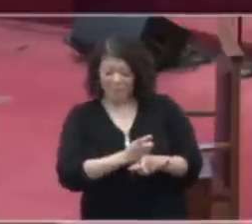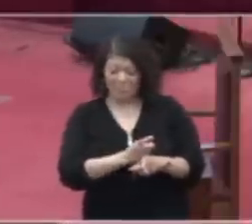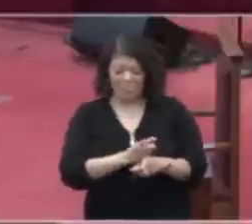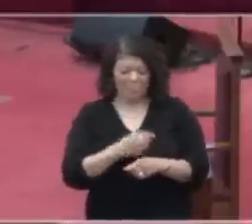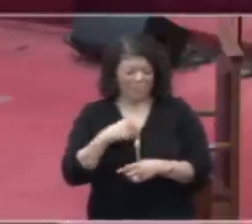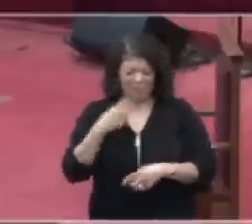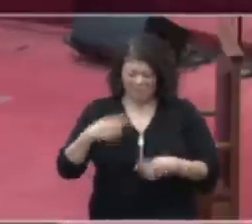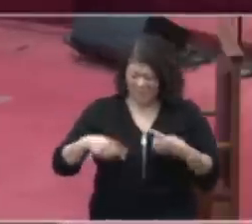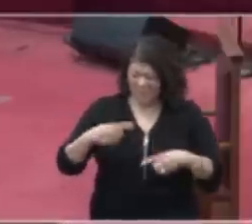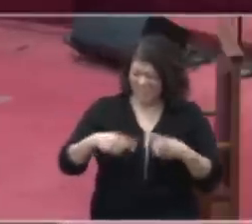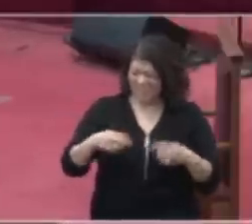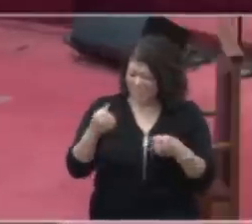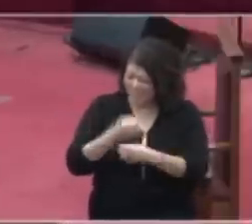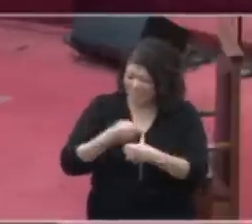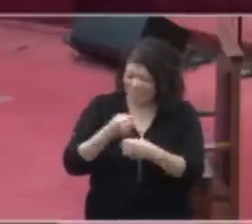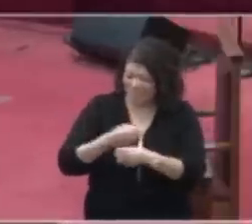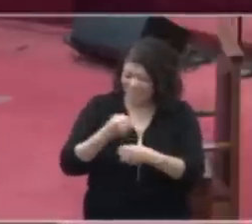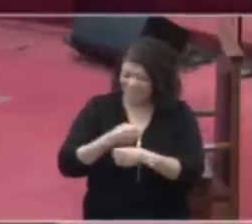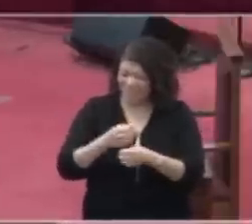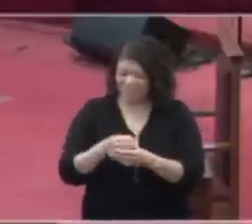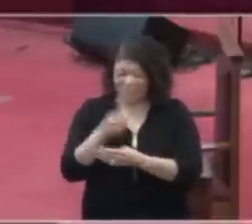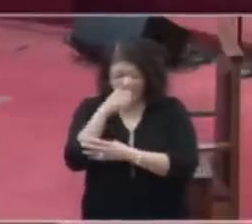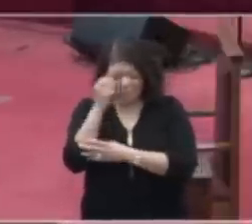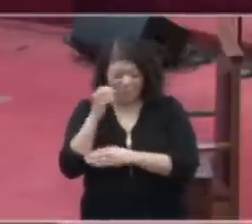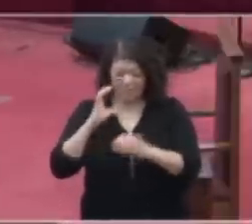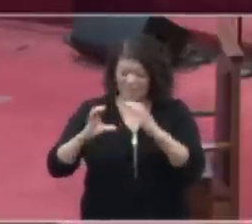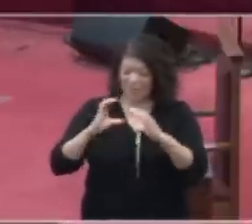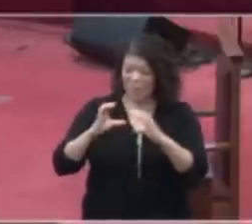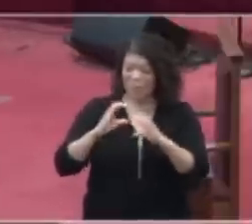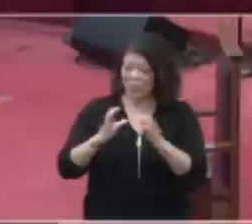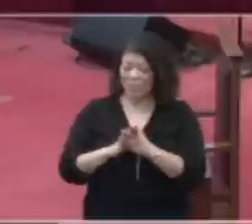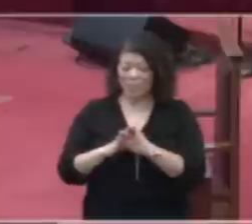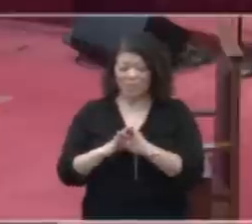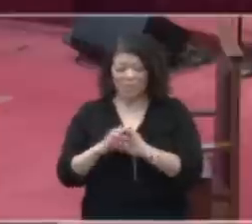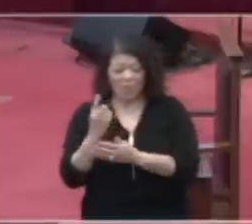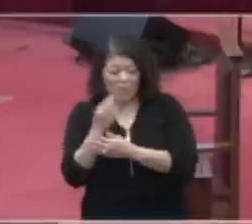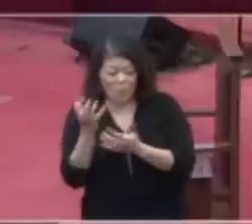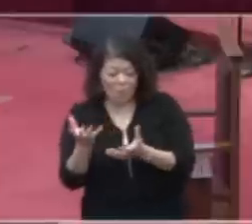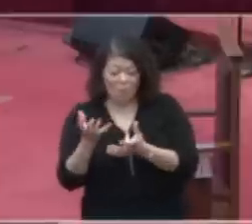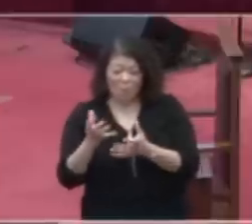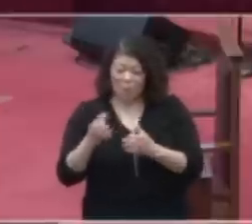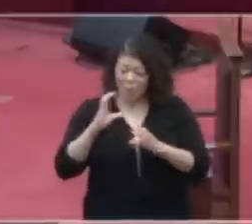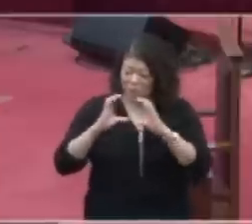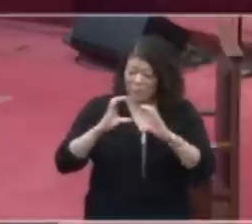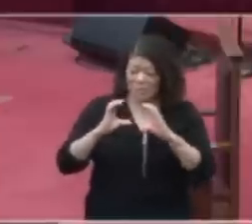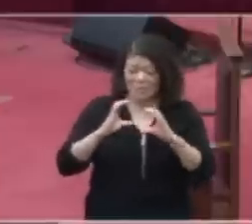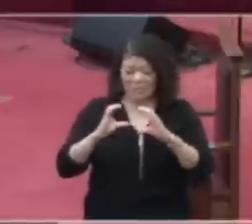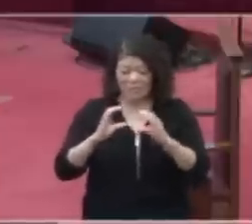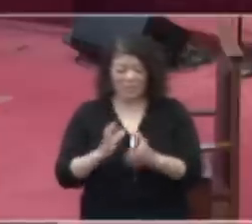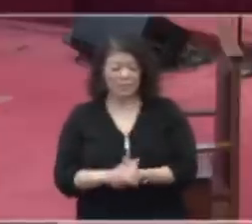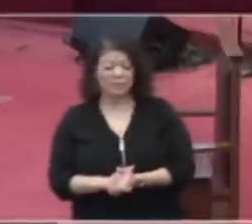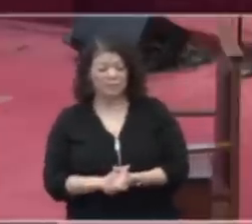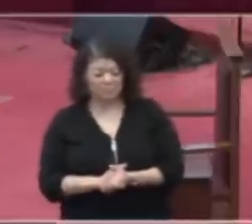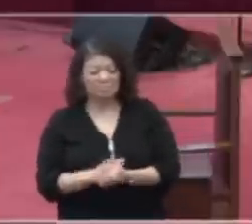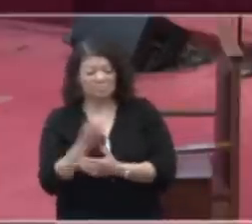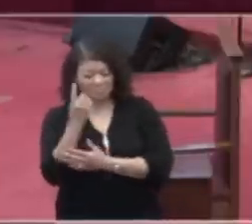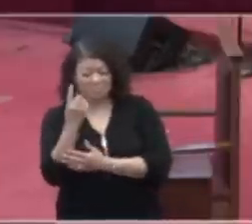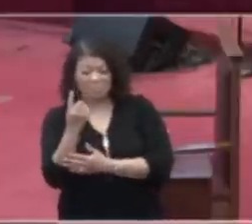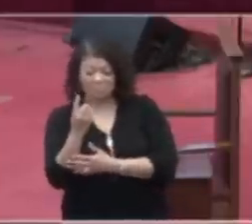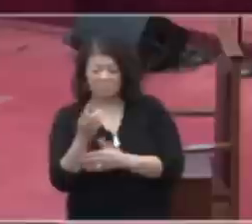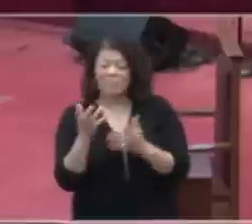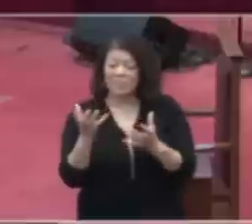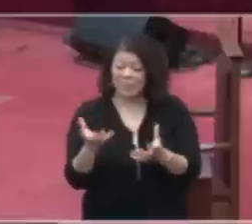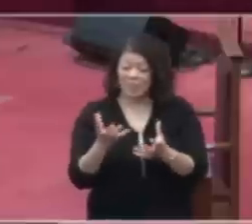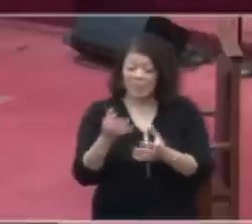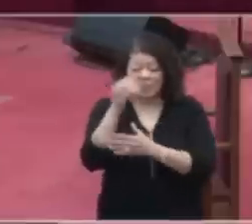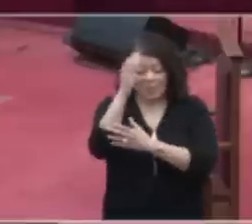when this conversation is over. We just need a result from this conversation. You feel what I'm saying to you? So we want God to